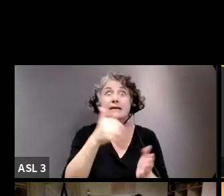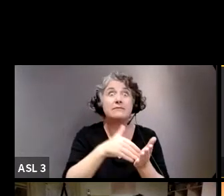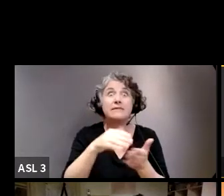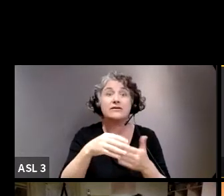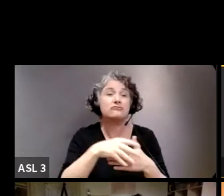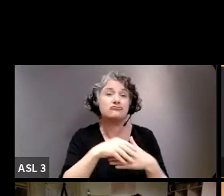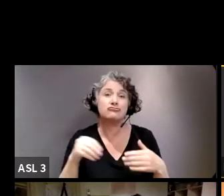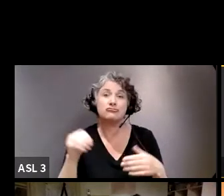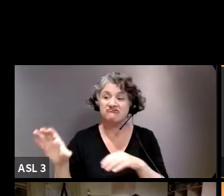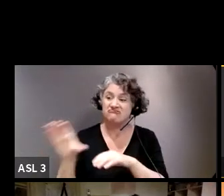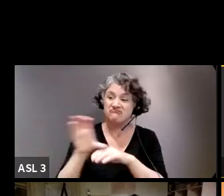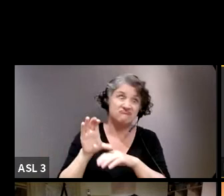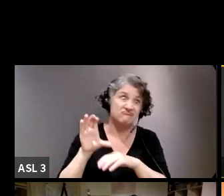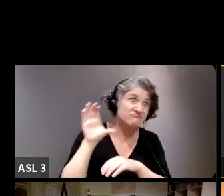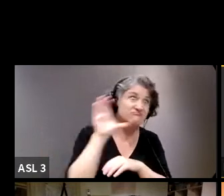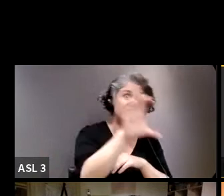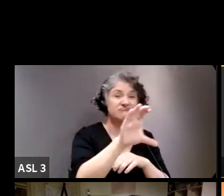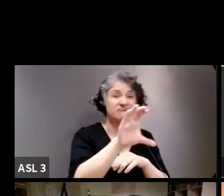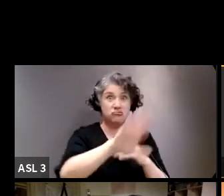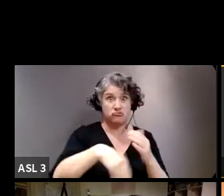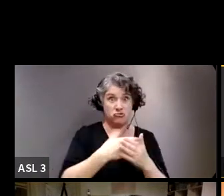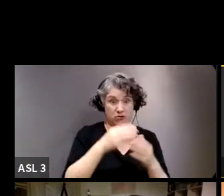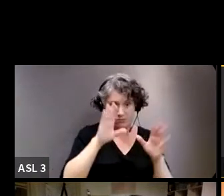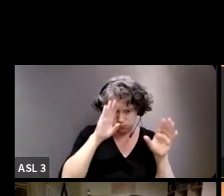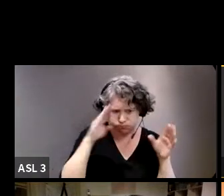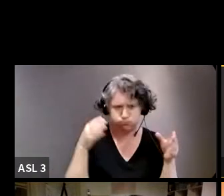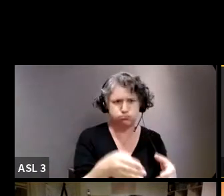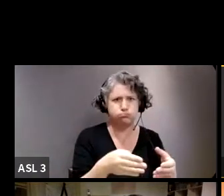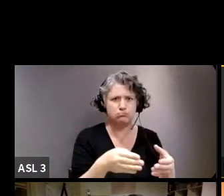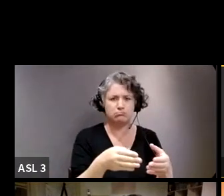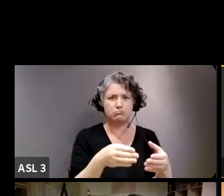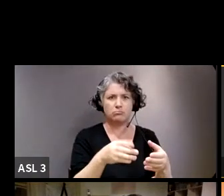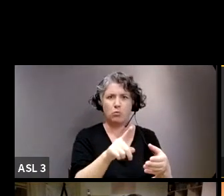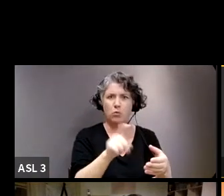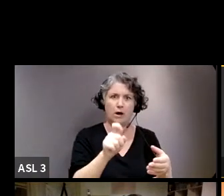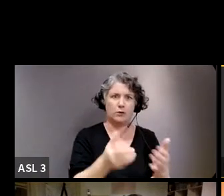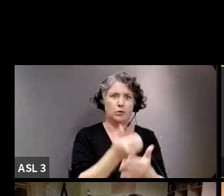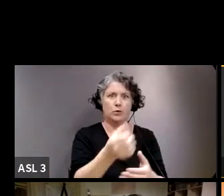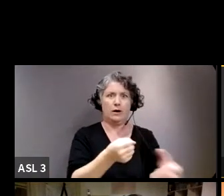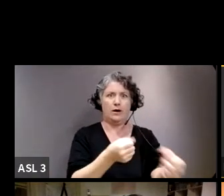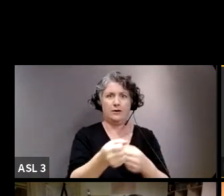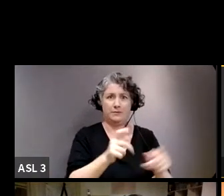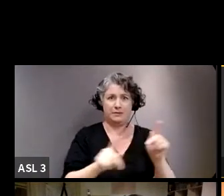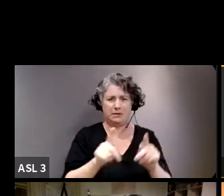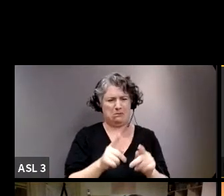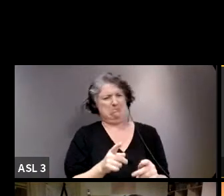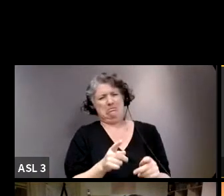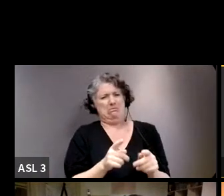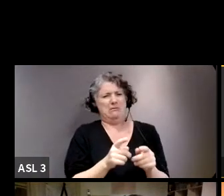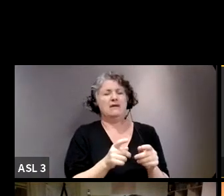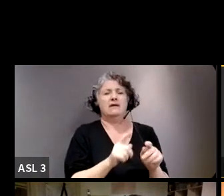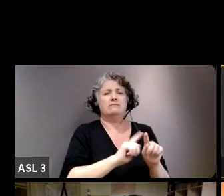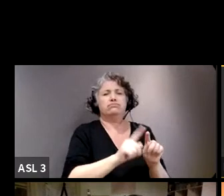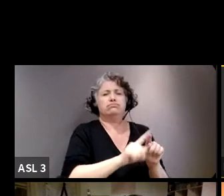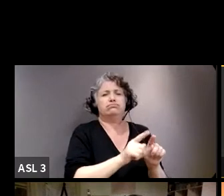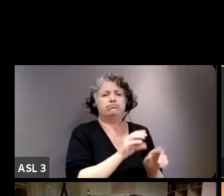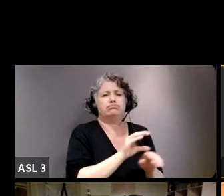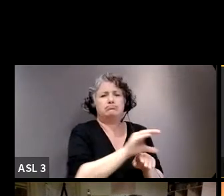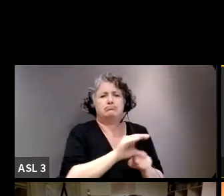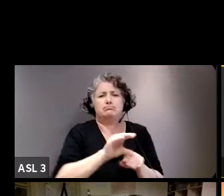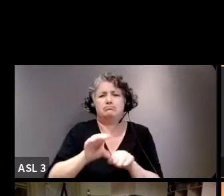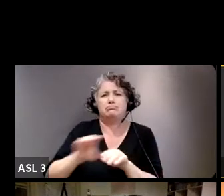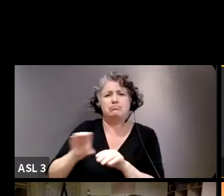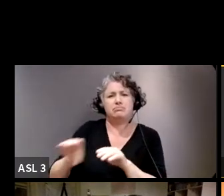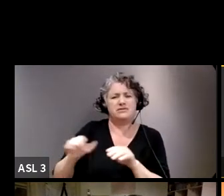just um a hundred new ftes um that happens